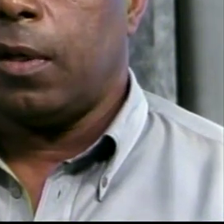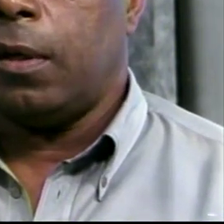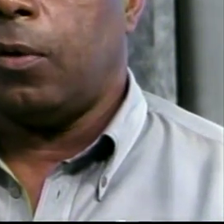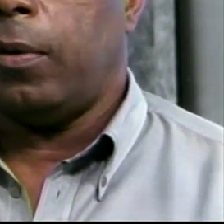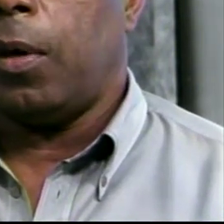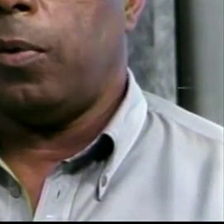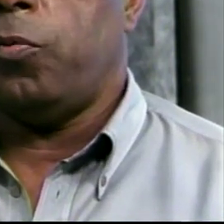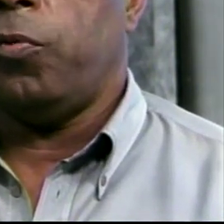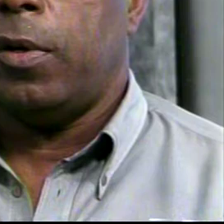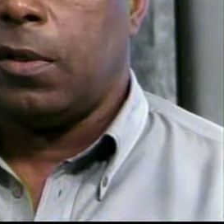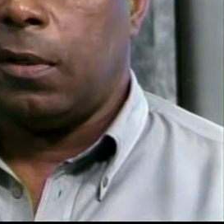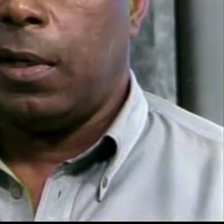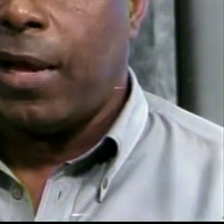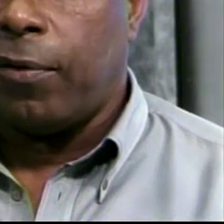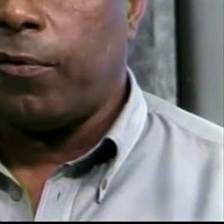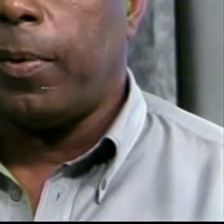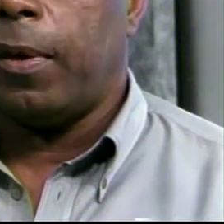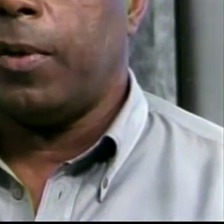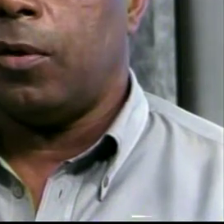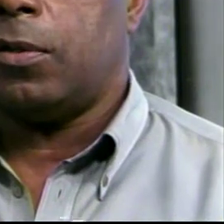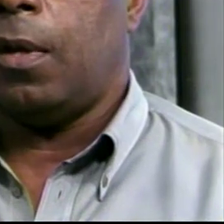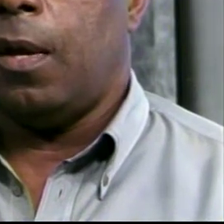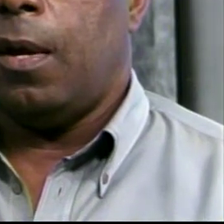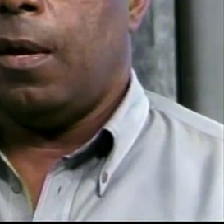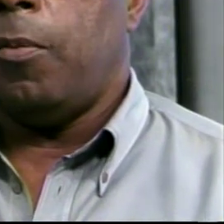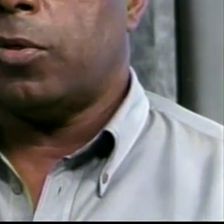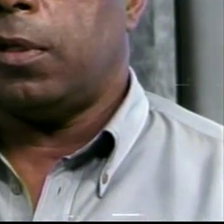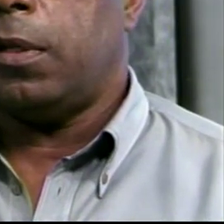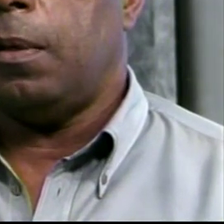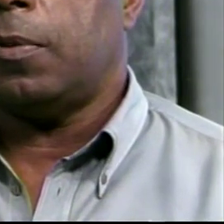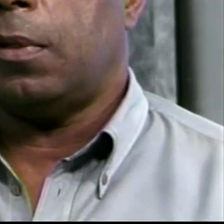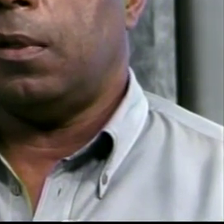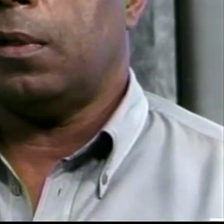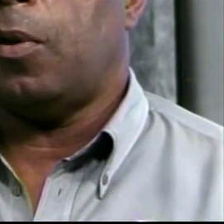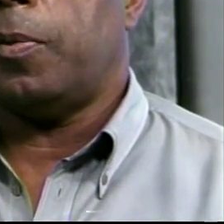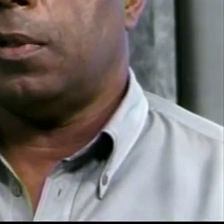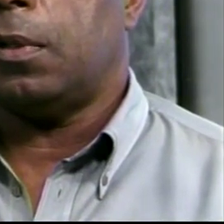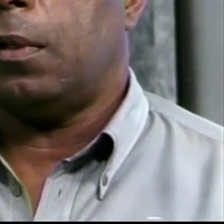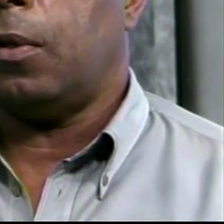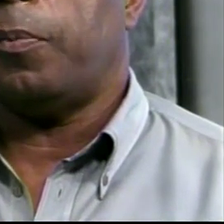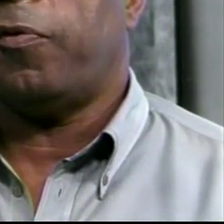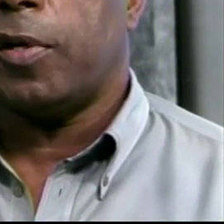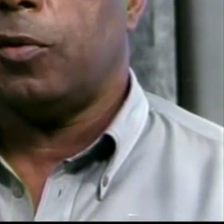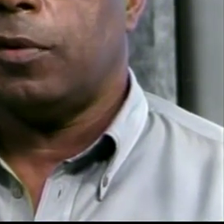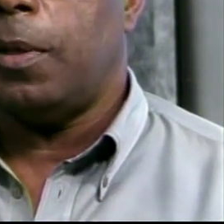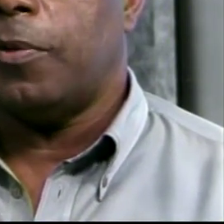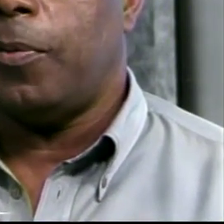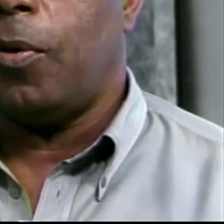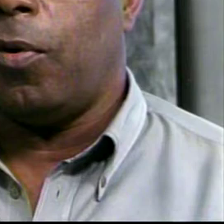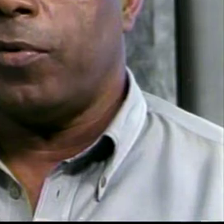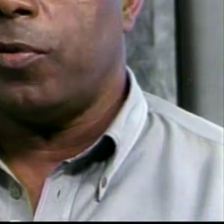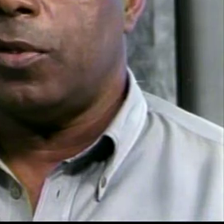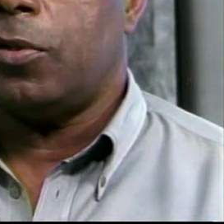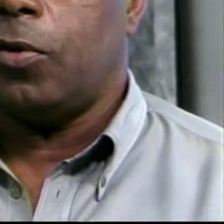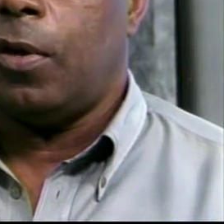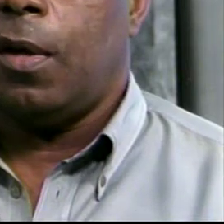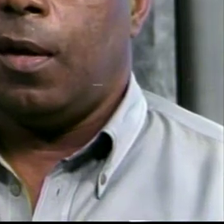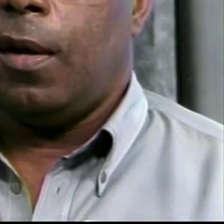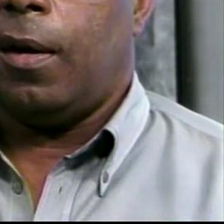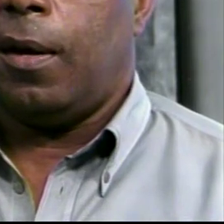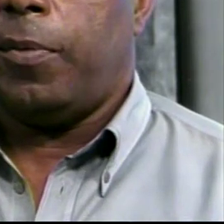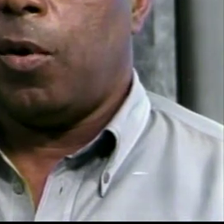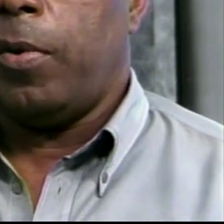one side. You know, that will raise the level of play, because most of the teams in this competition, there are a lot of professional teams from all over the region.